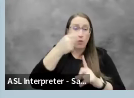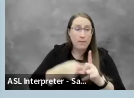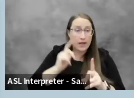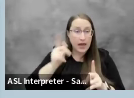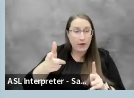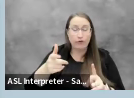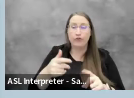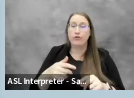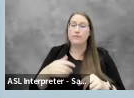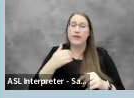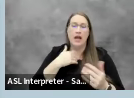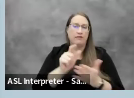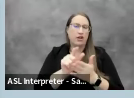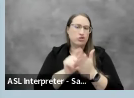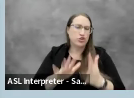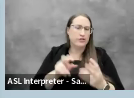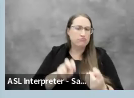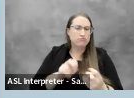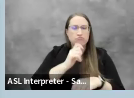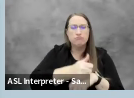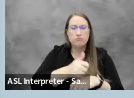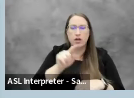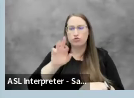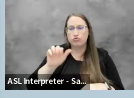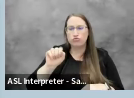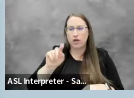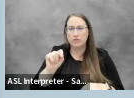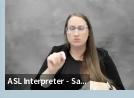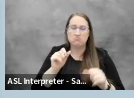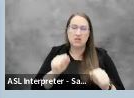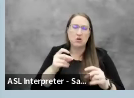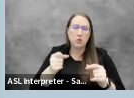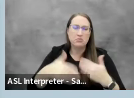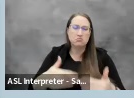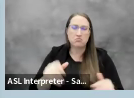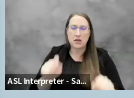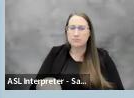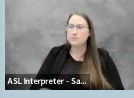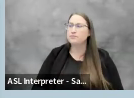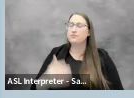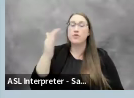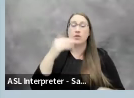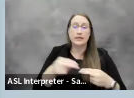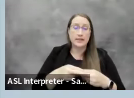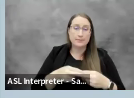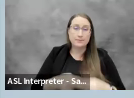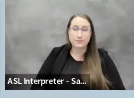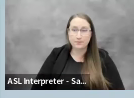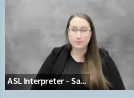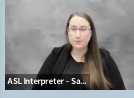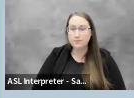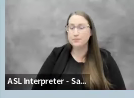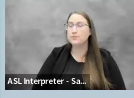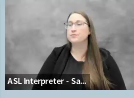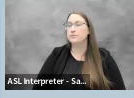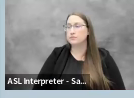and have an attorney do a trust. This can be done relatively quickly. Next slide, please. The main